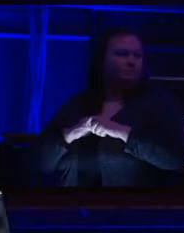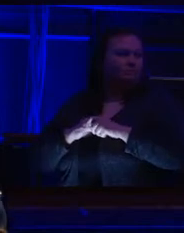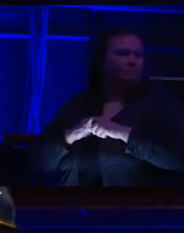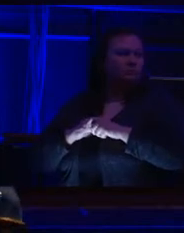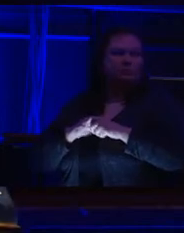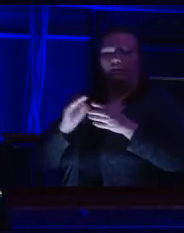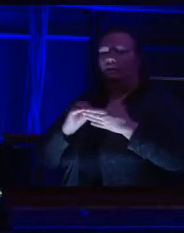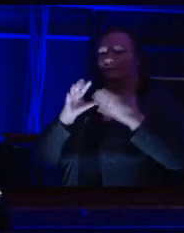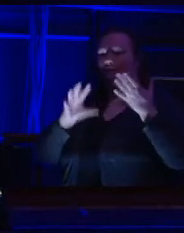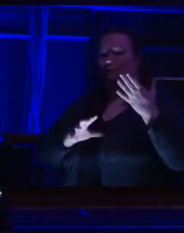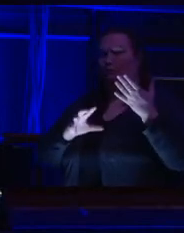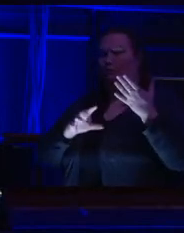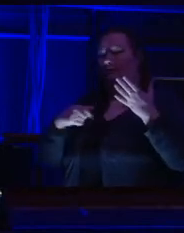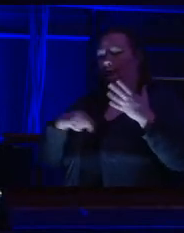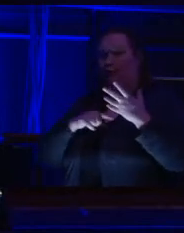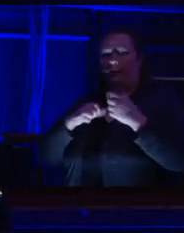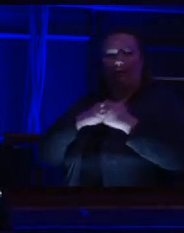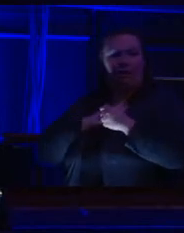The students that we love,